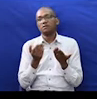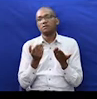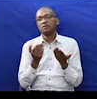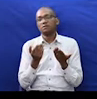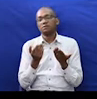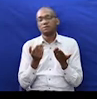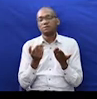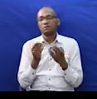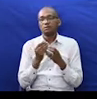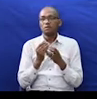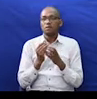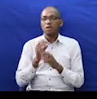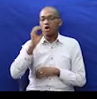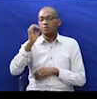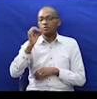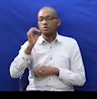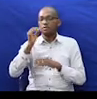opposite over adjacent.